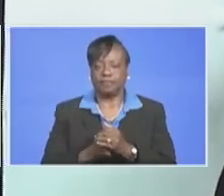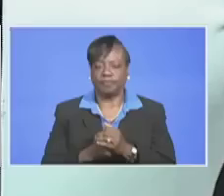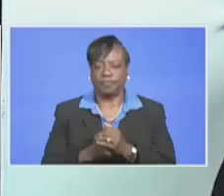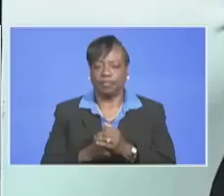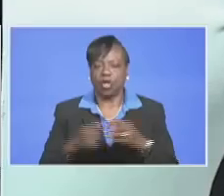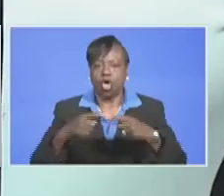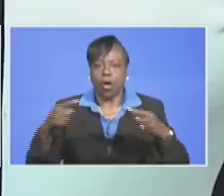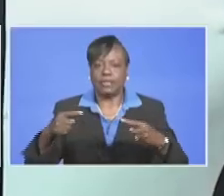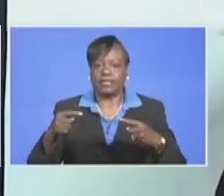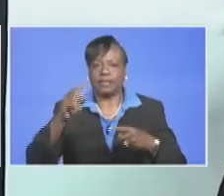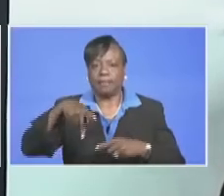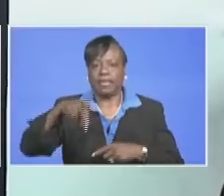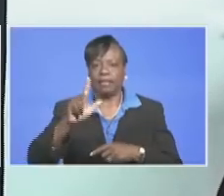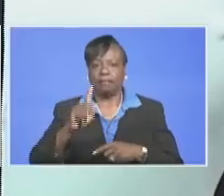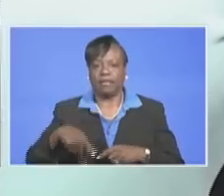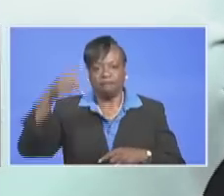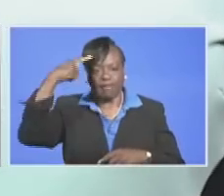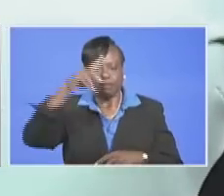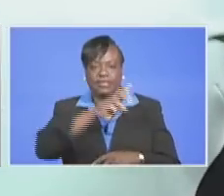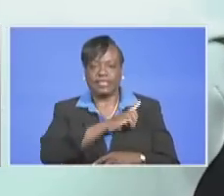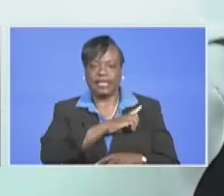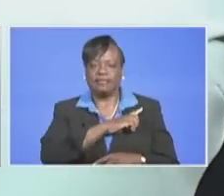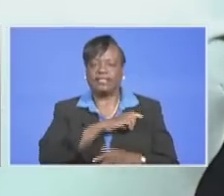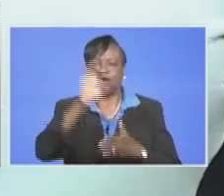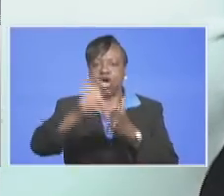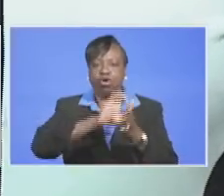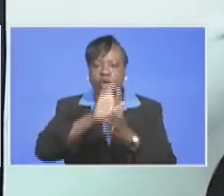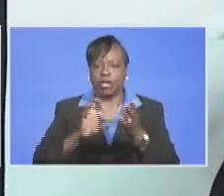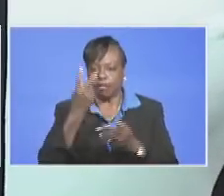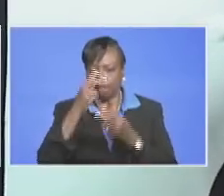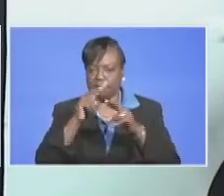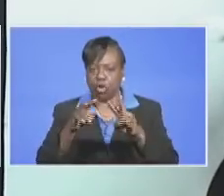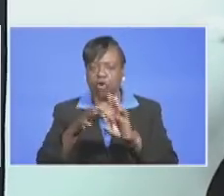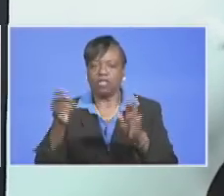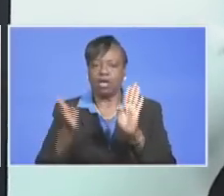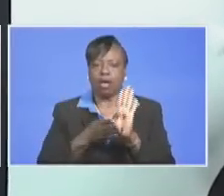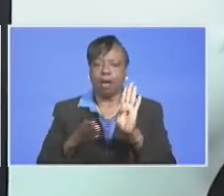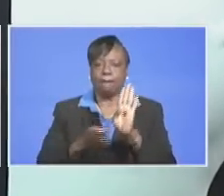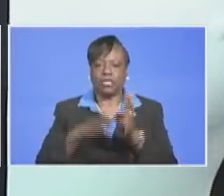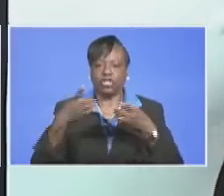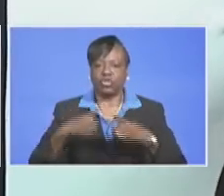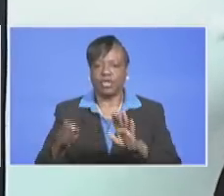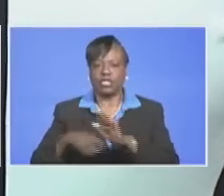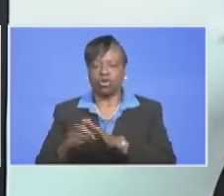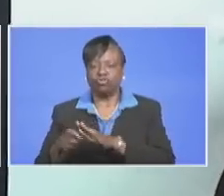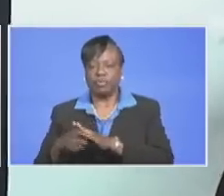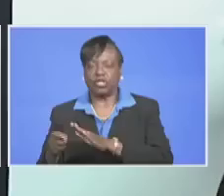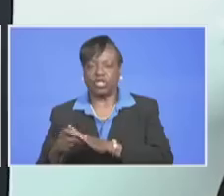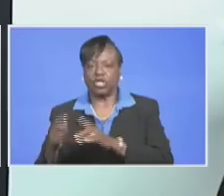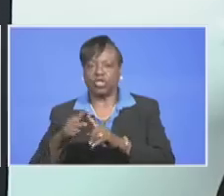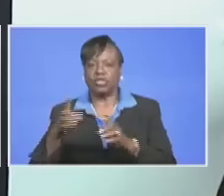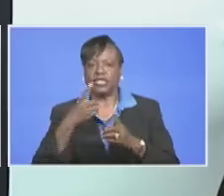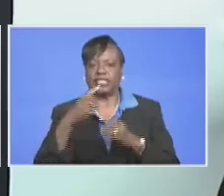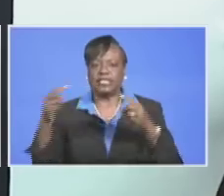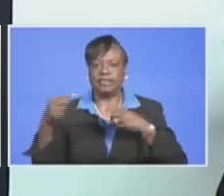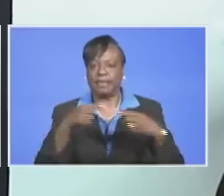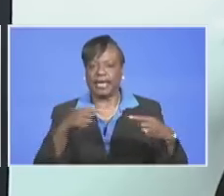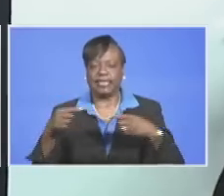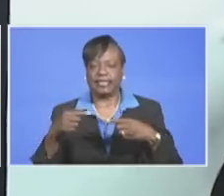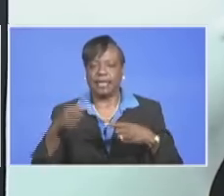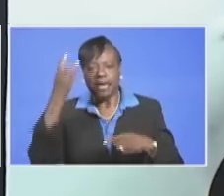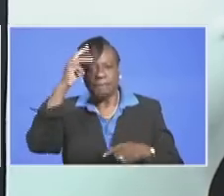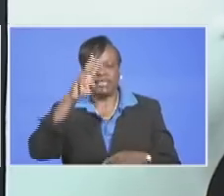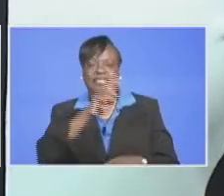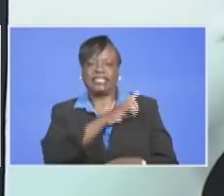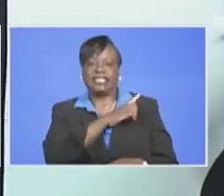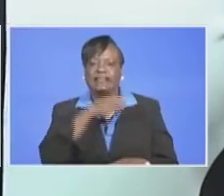Opposition Progressive Liberal Party leader Philip Davis gave a critical view of the budget during his contribution to the debate communication. Ms. Davis